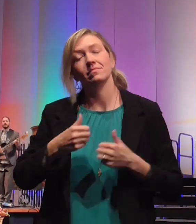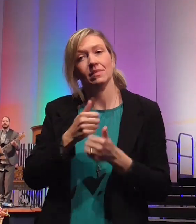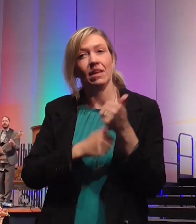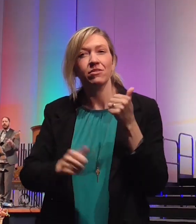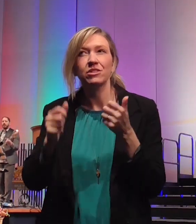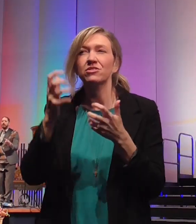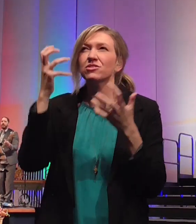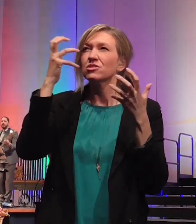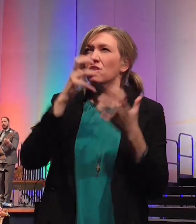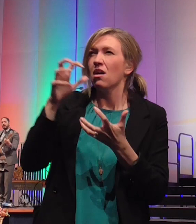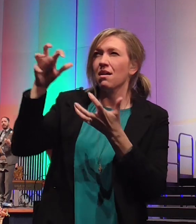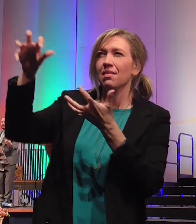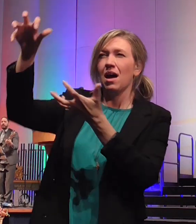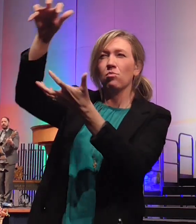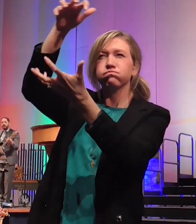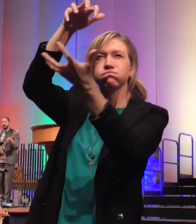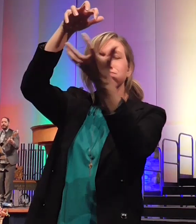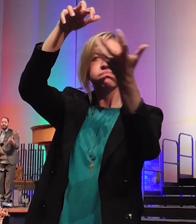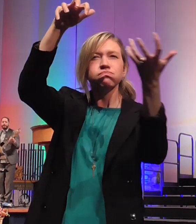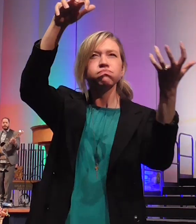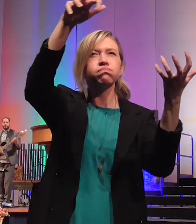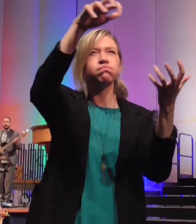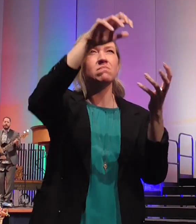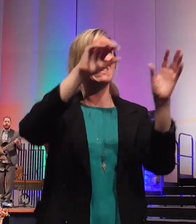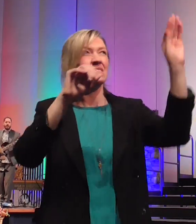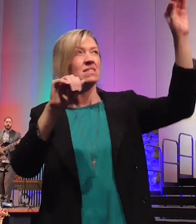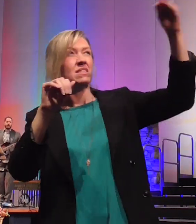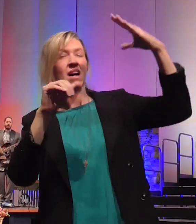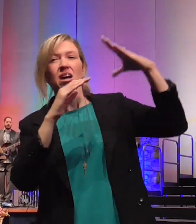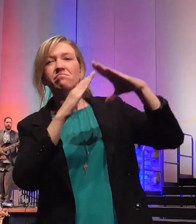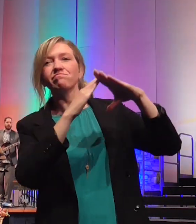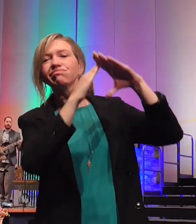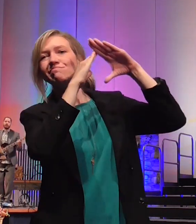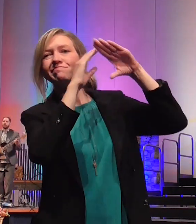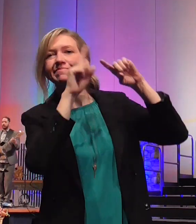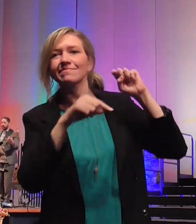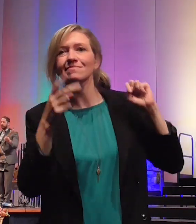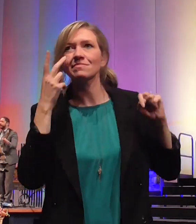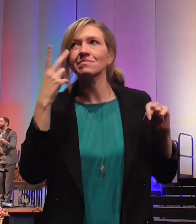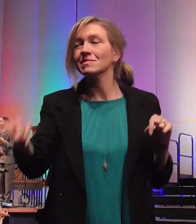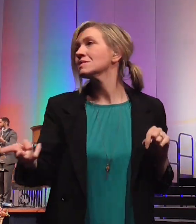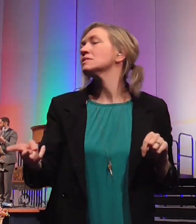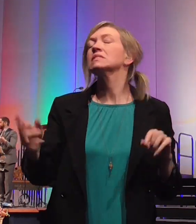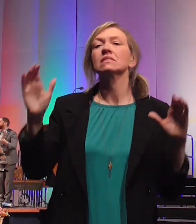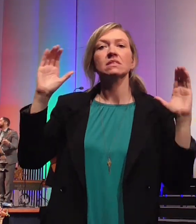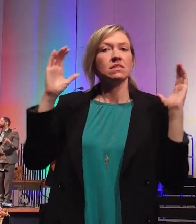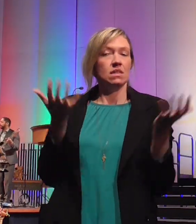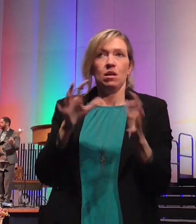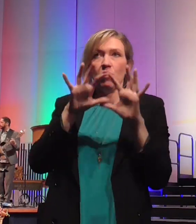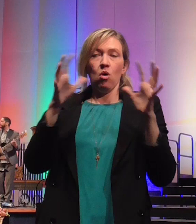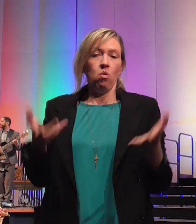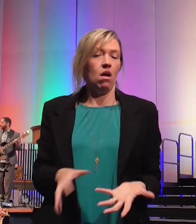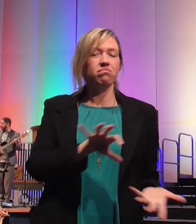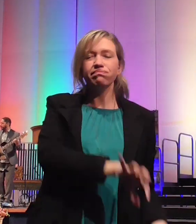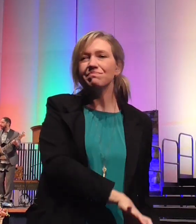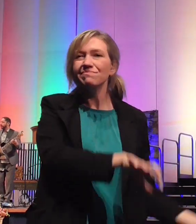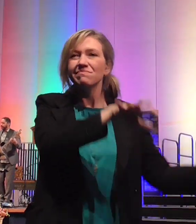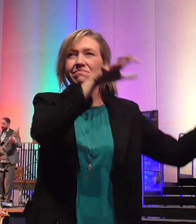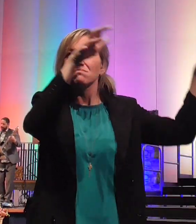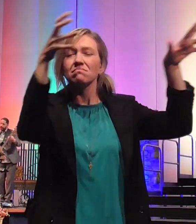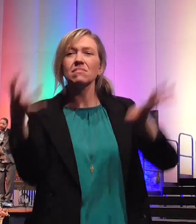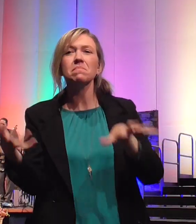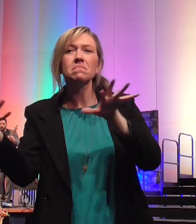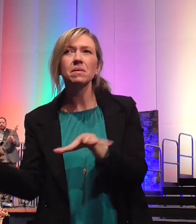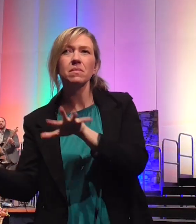Whenever dark clouds are hovering over and the sun is nowhere in sight, and when it seems like the world is falling